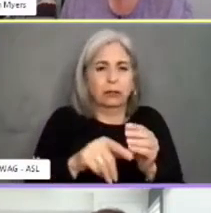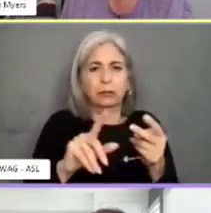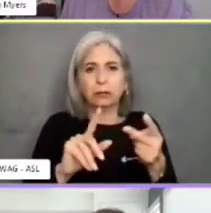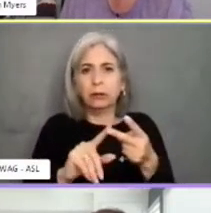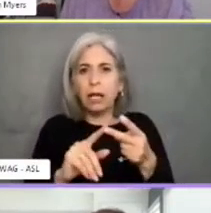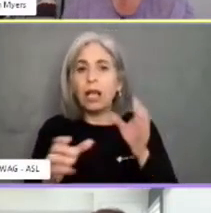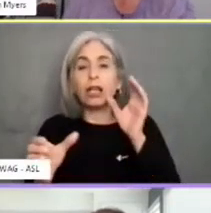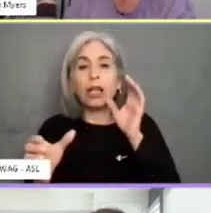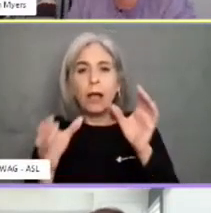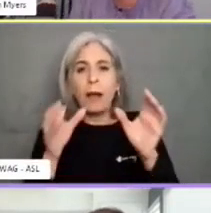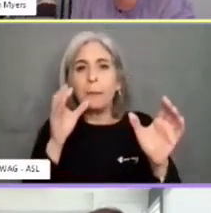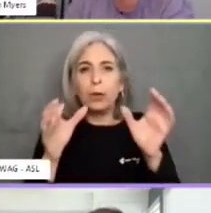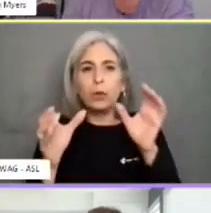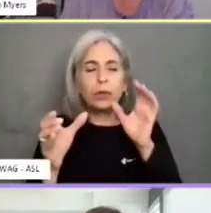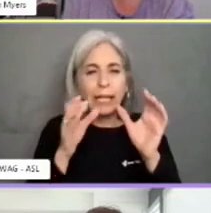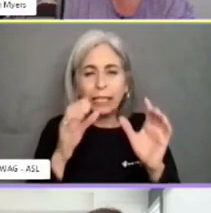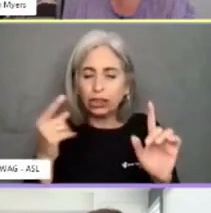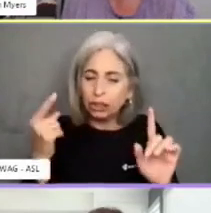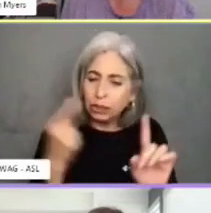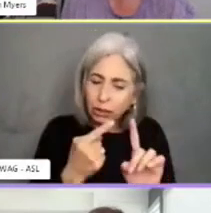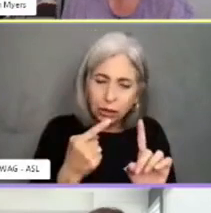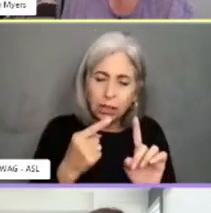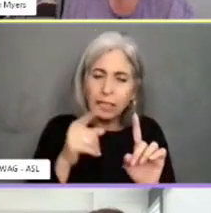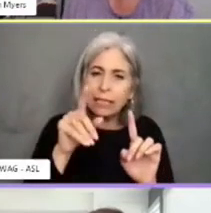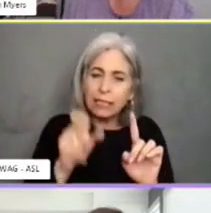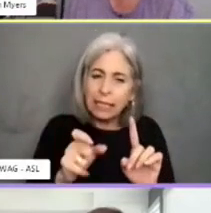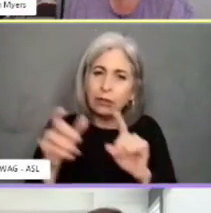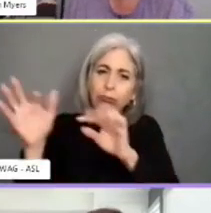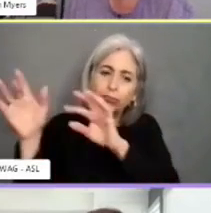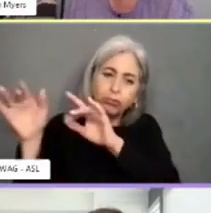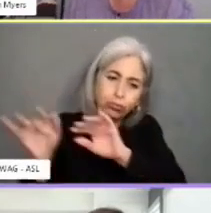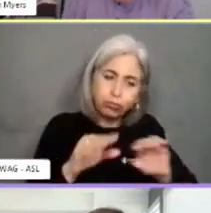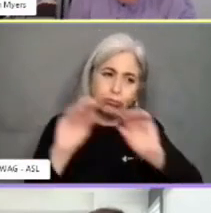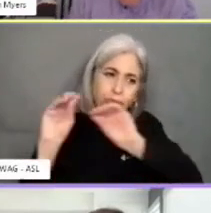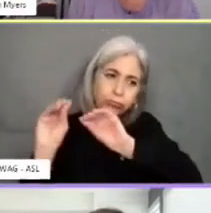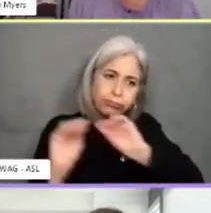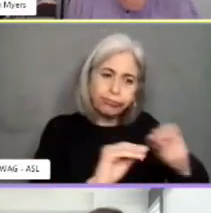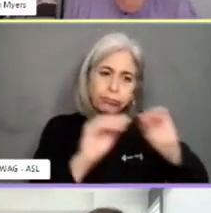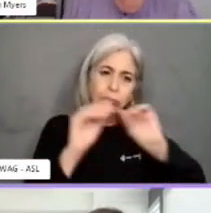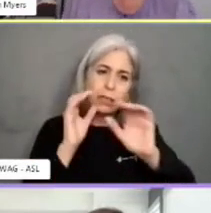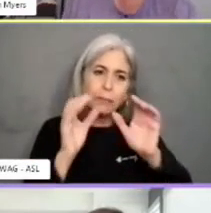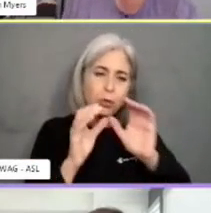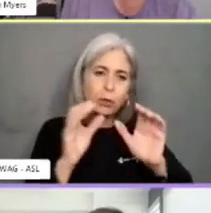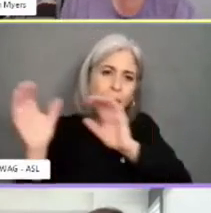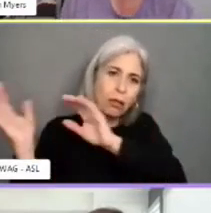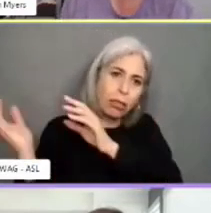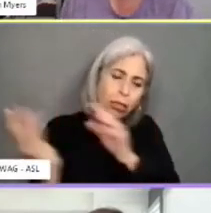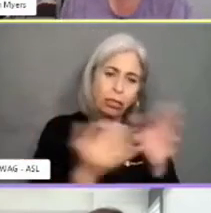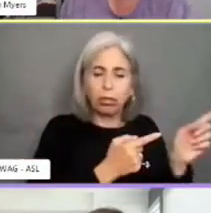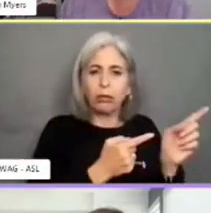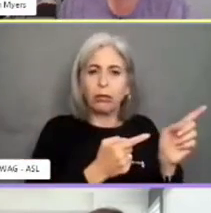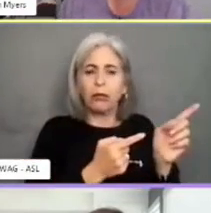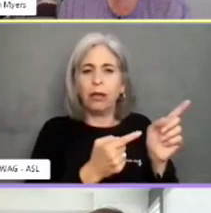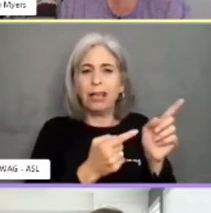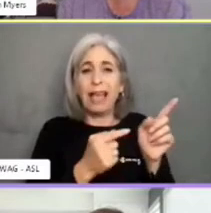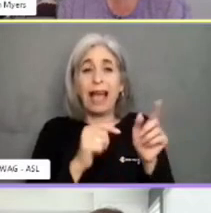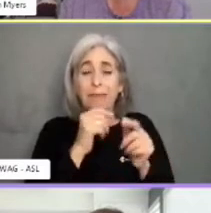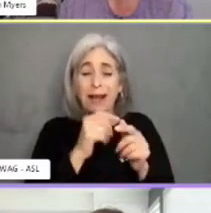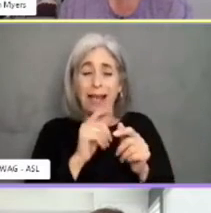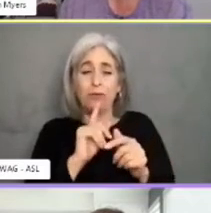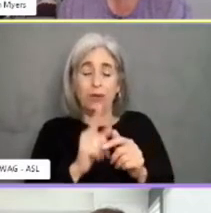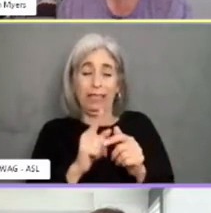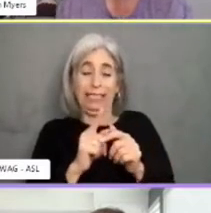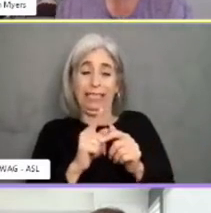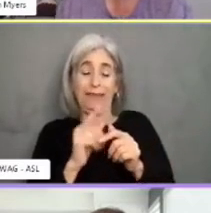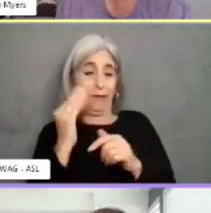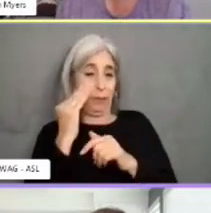this stuff has to flow downstream. And so I'm not personally familiar with automated screen reader